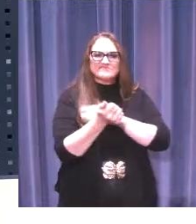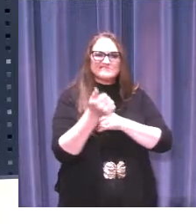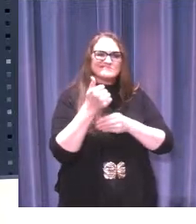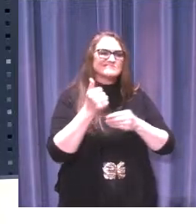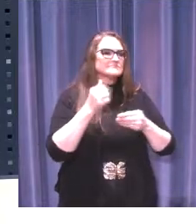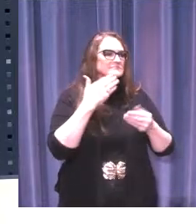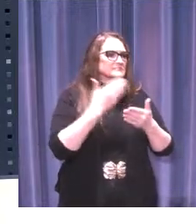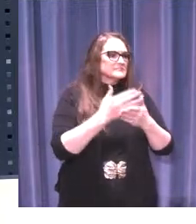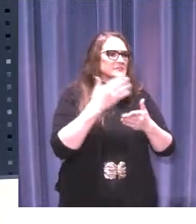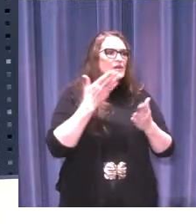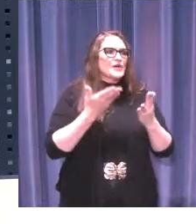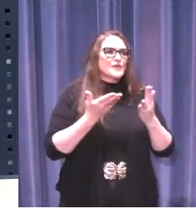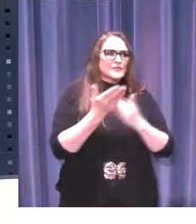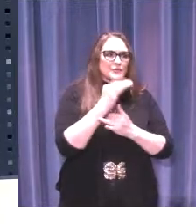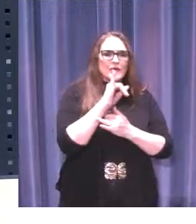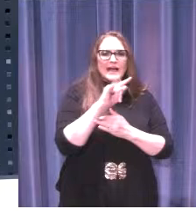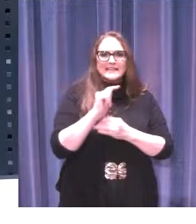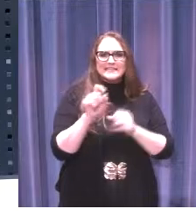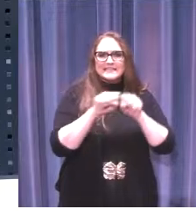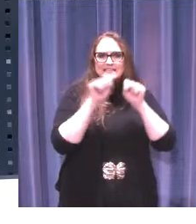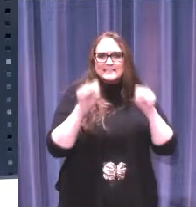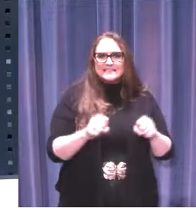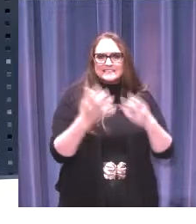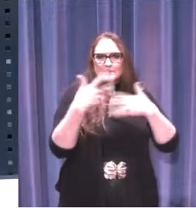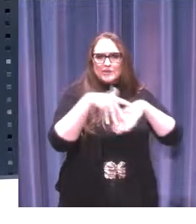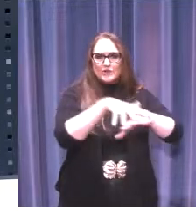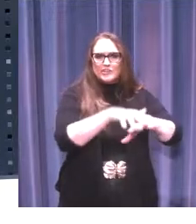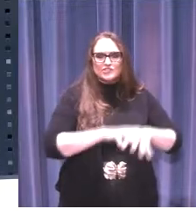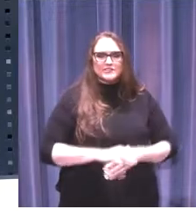through IT system integration.